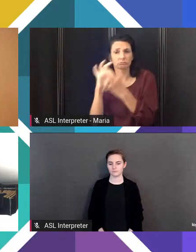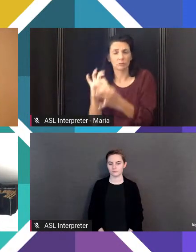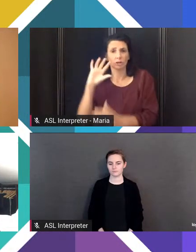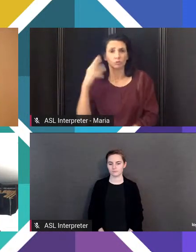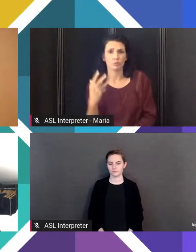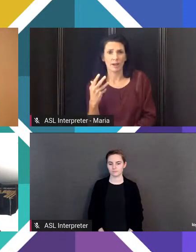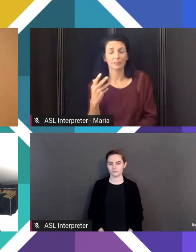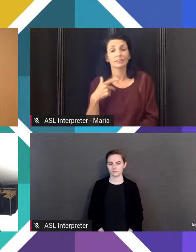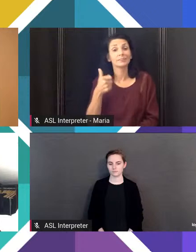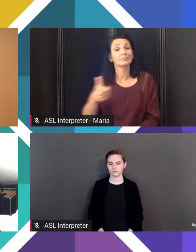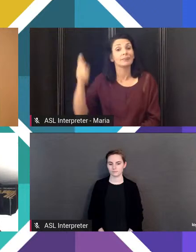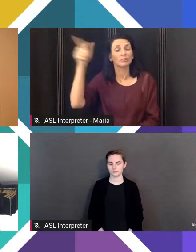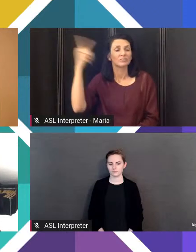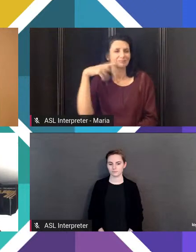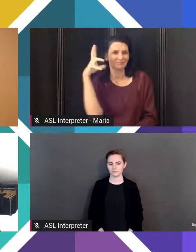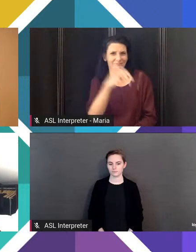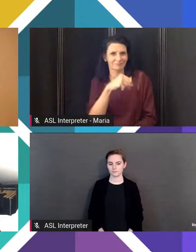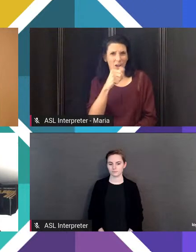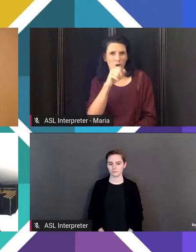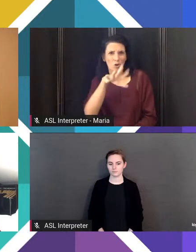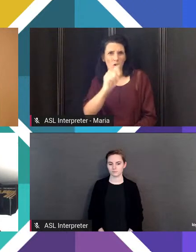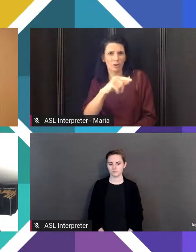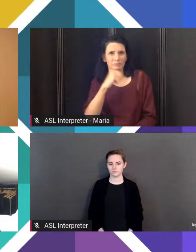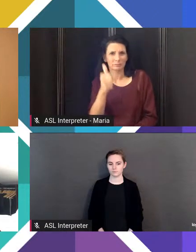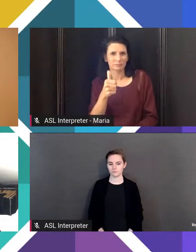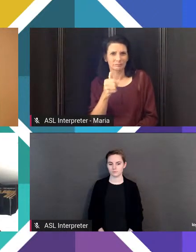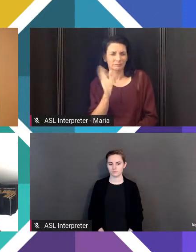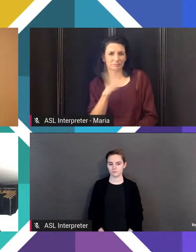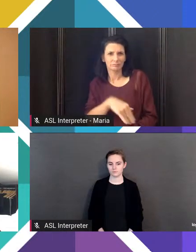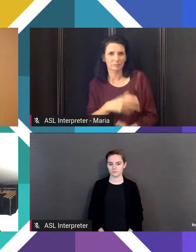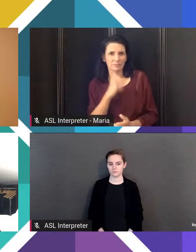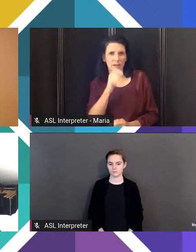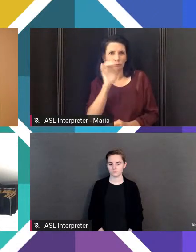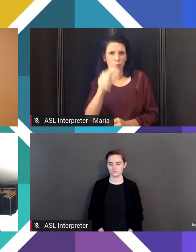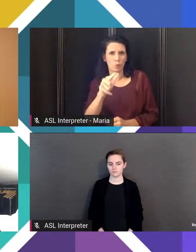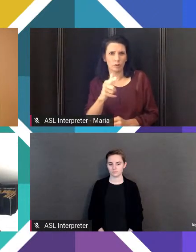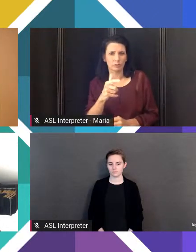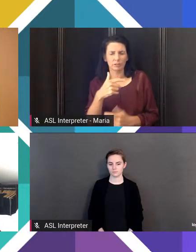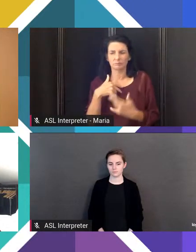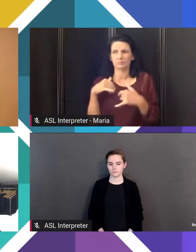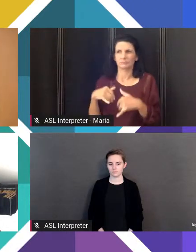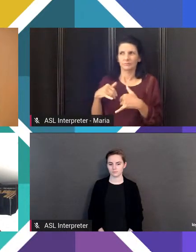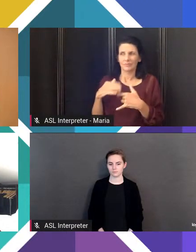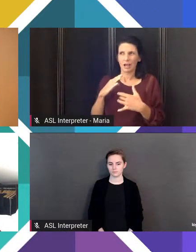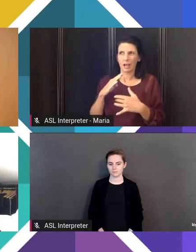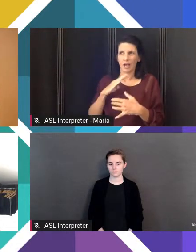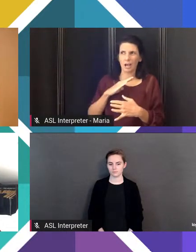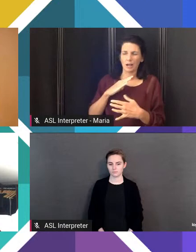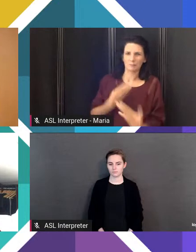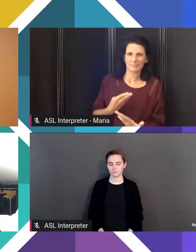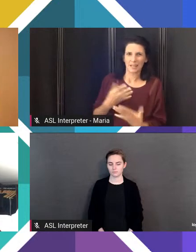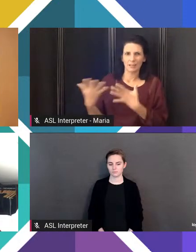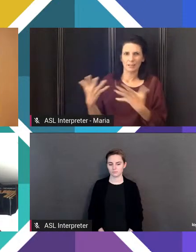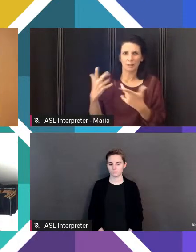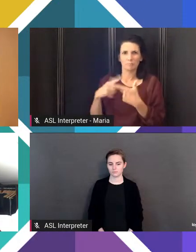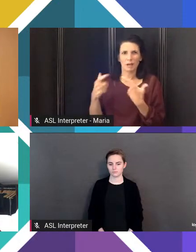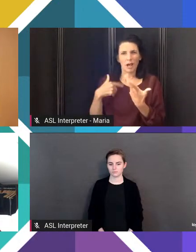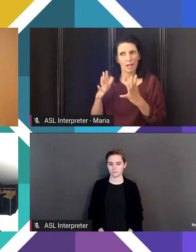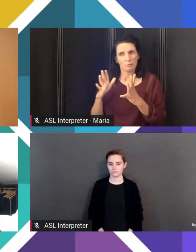was, I think, upset and dismayed, and sort of pushed back. And it opened